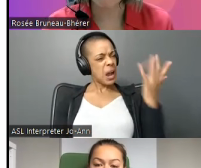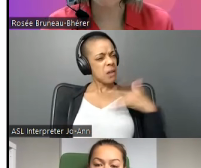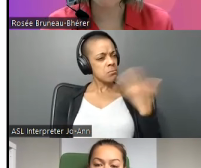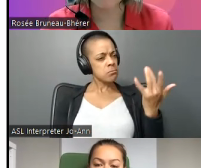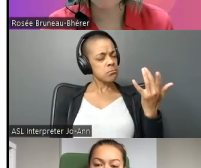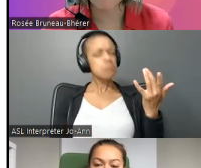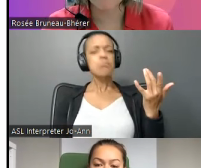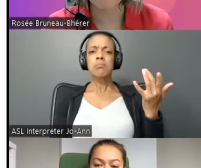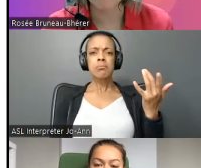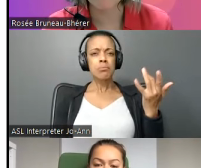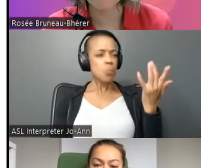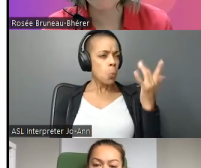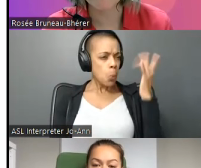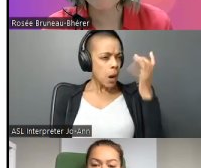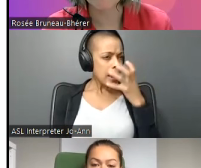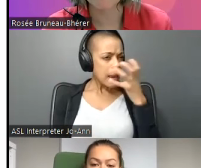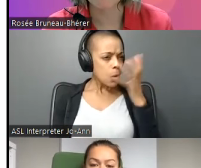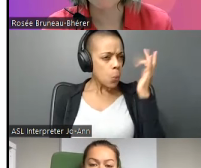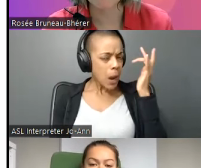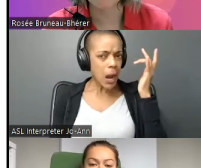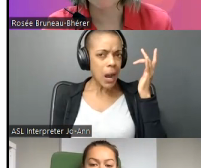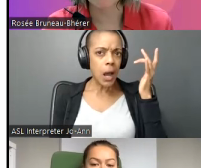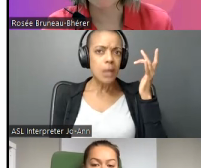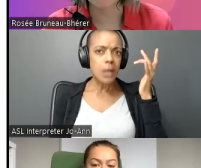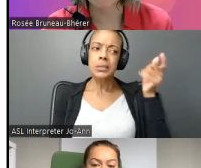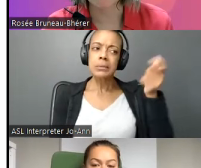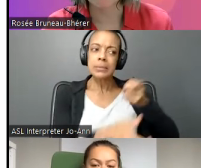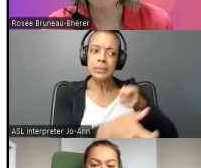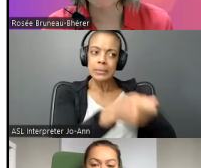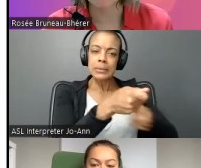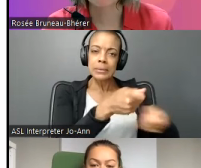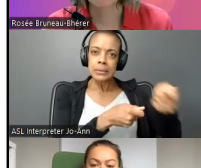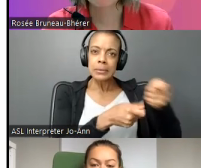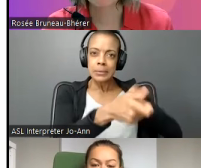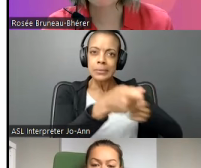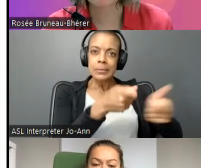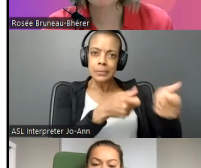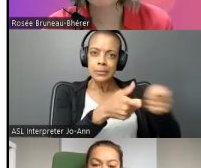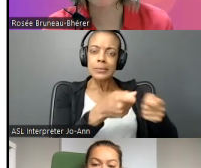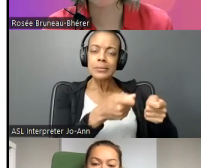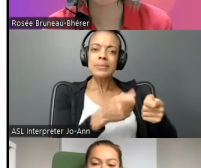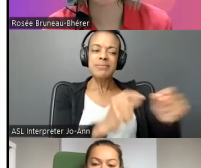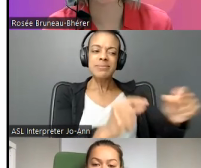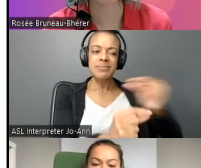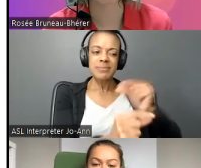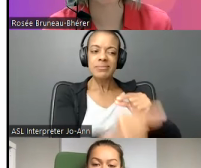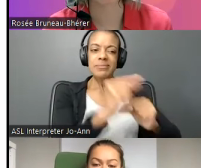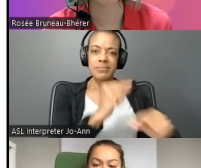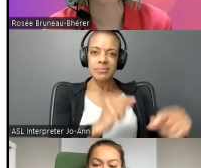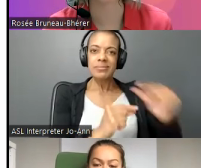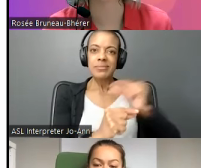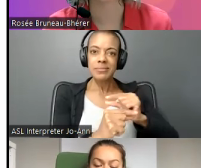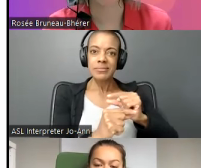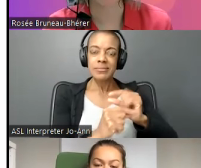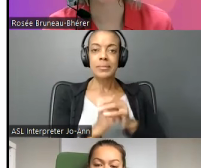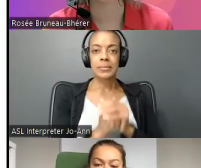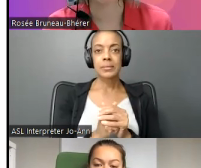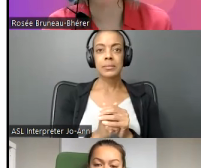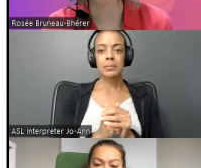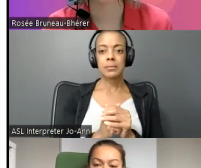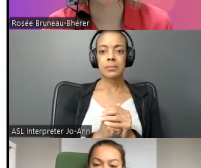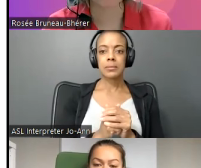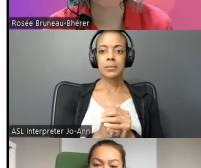has made you so angry? To be able to, not necessarily give reason to the child for